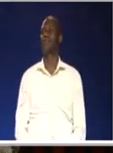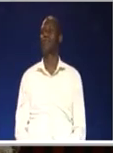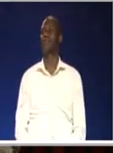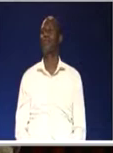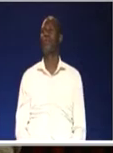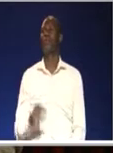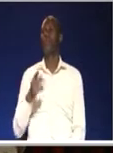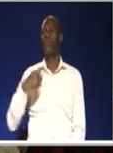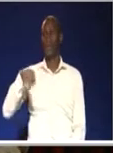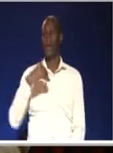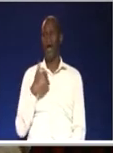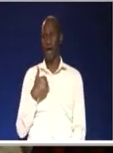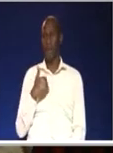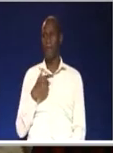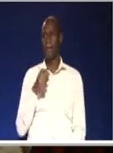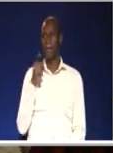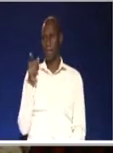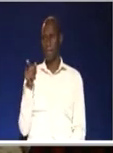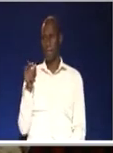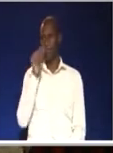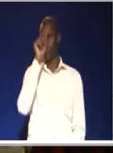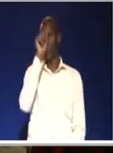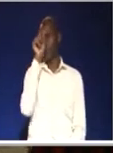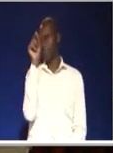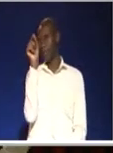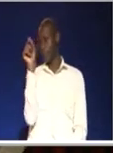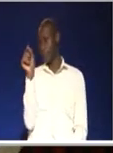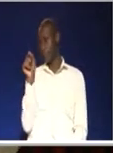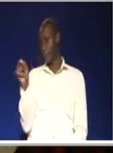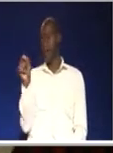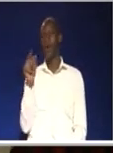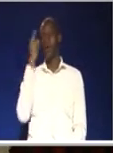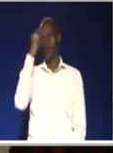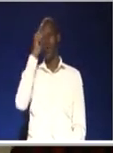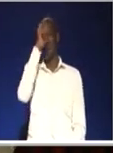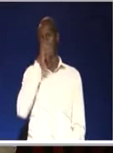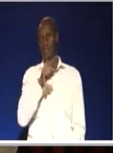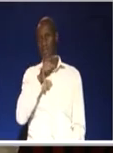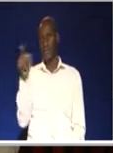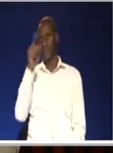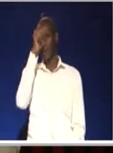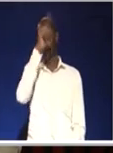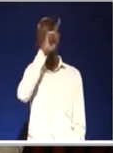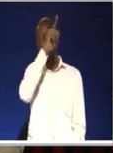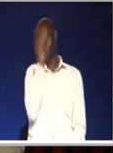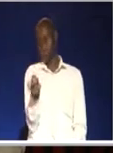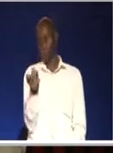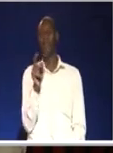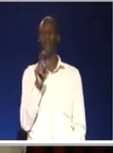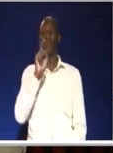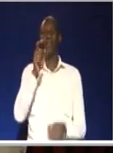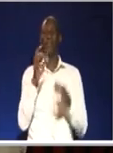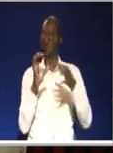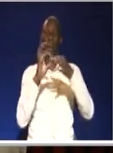Now we have the points for our graph. We need to join them to